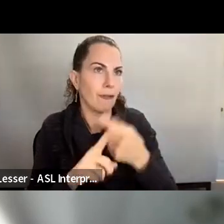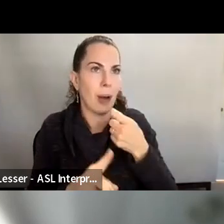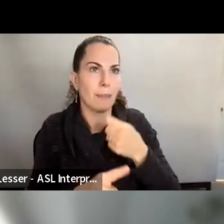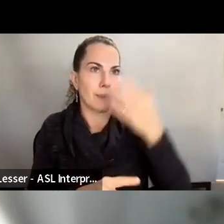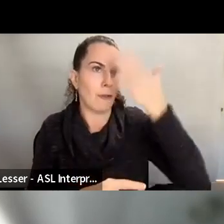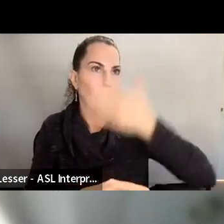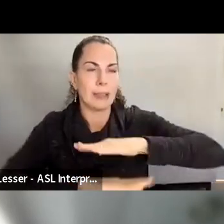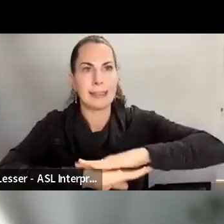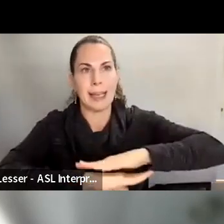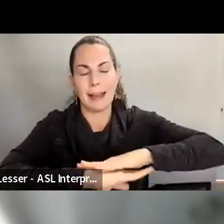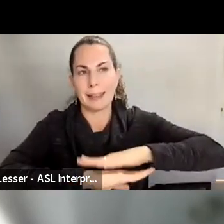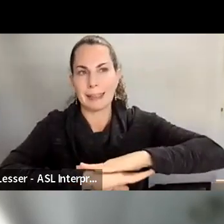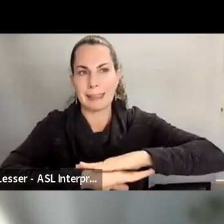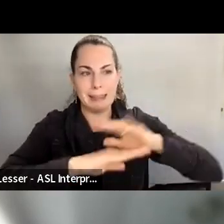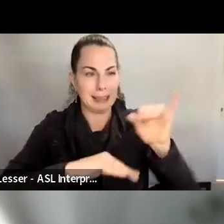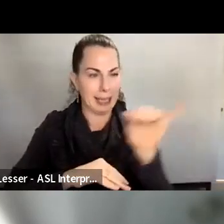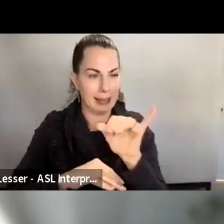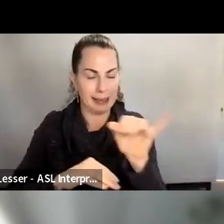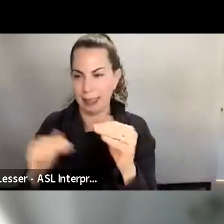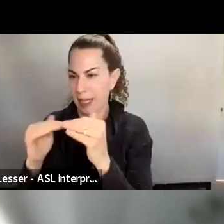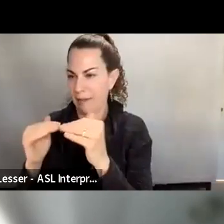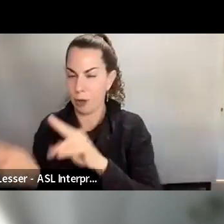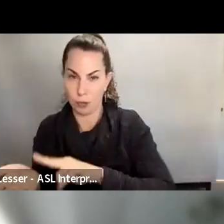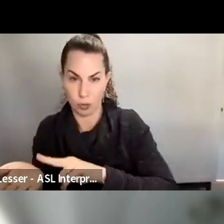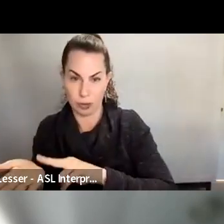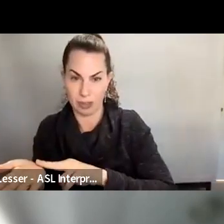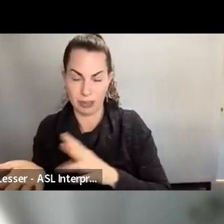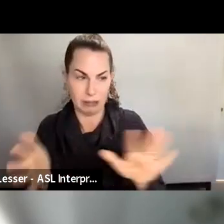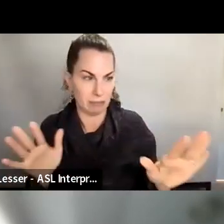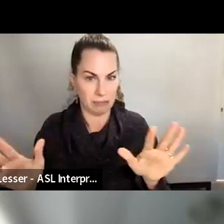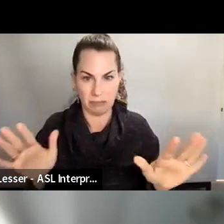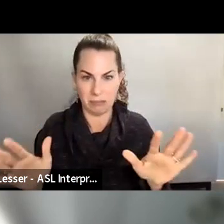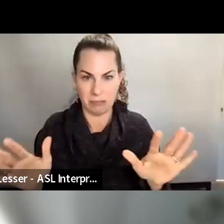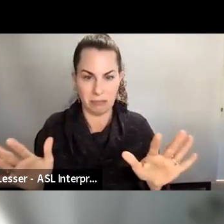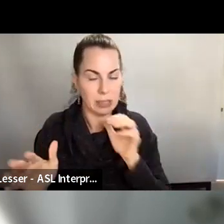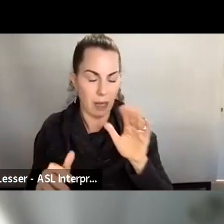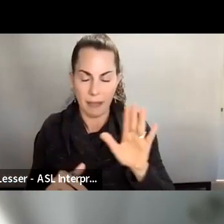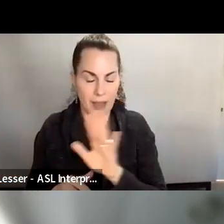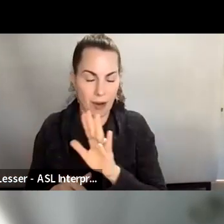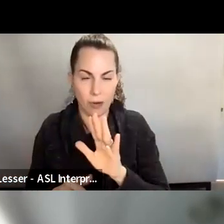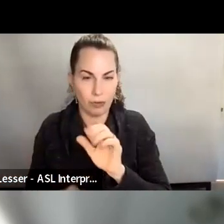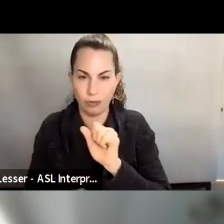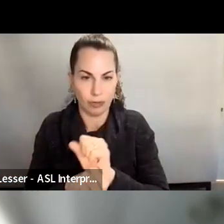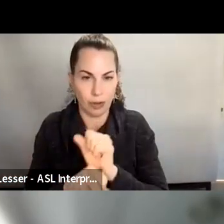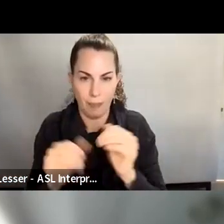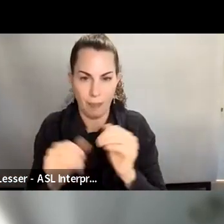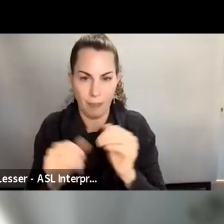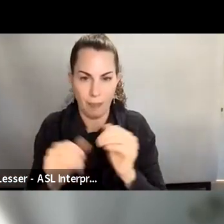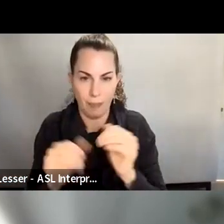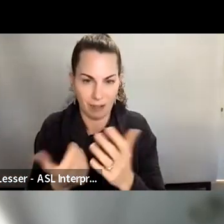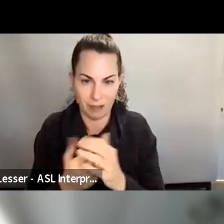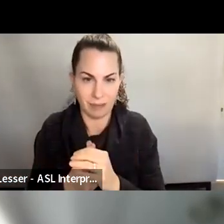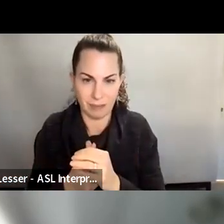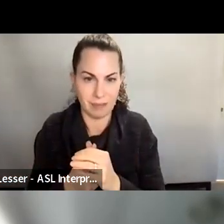them to the level of what a nurse would take, because that's not the job level that they do. And you have to really meet the job level, because